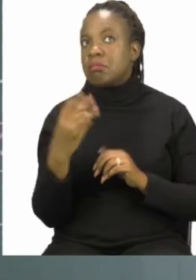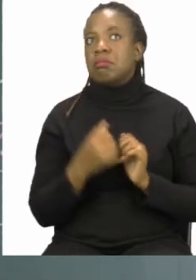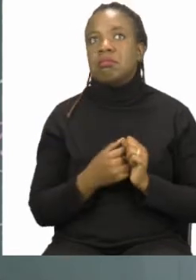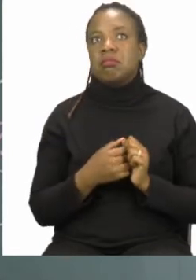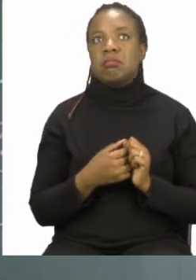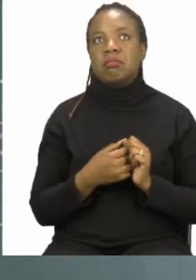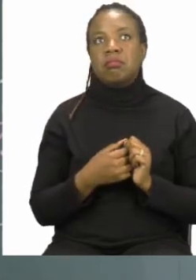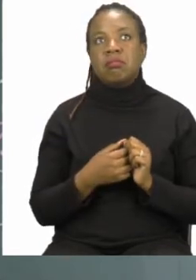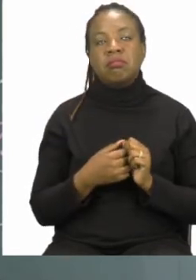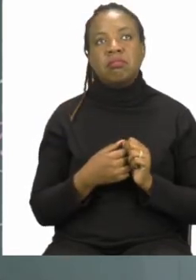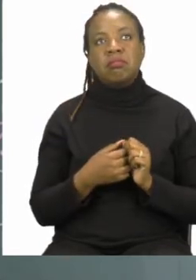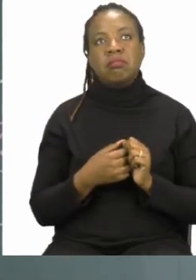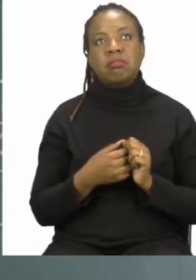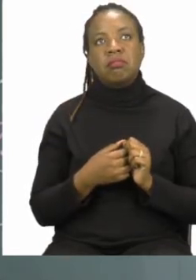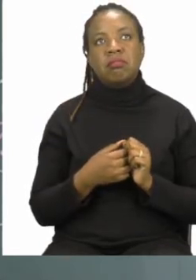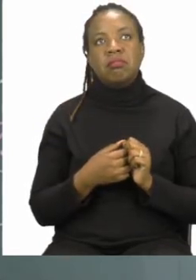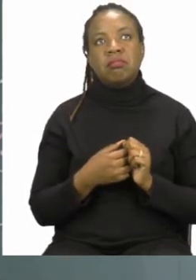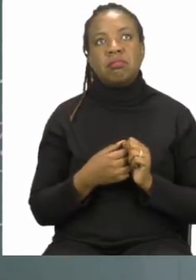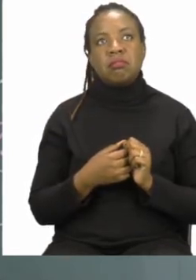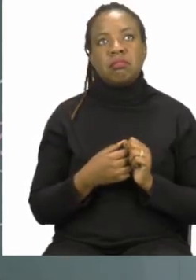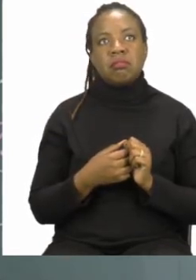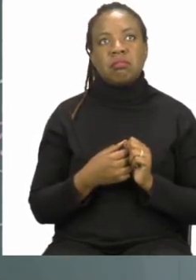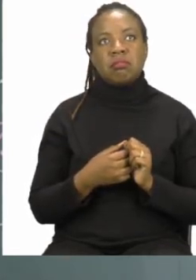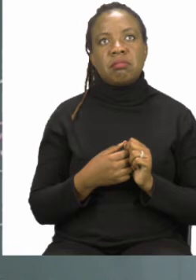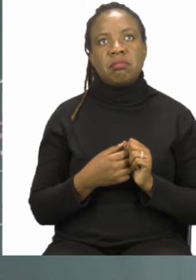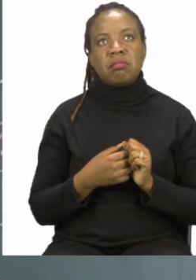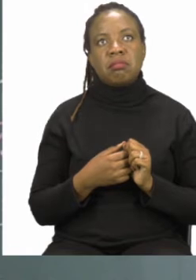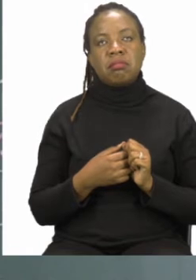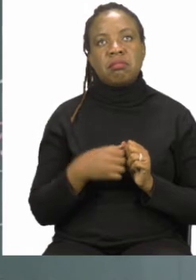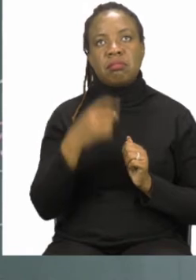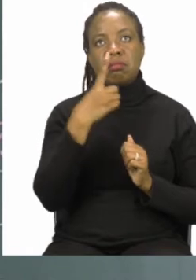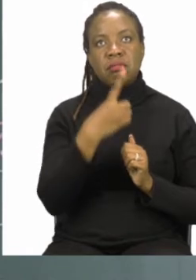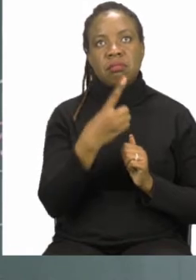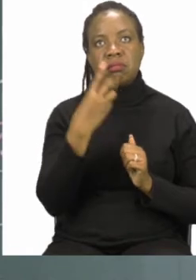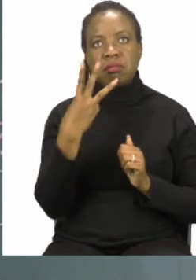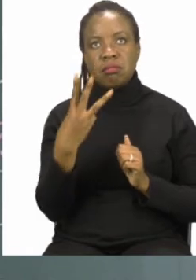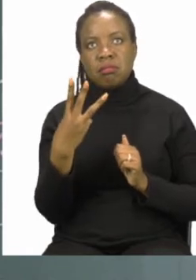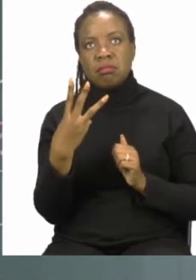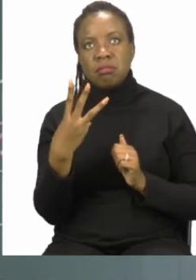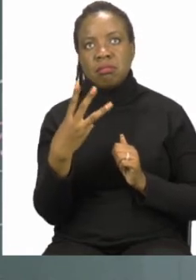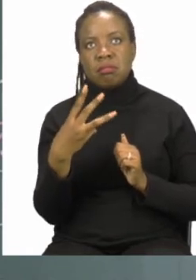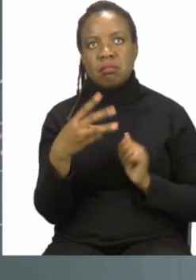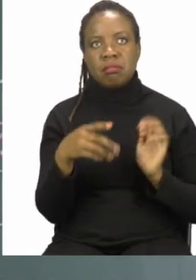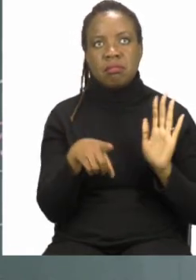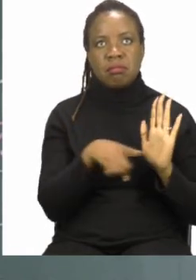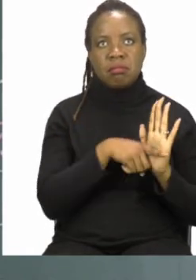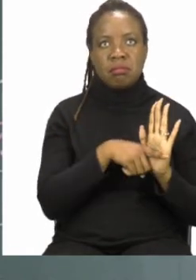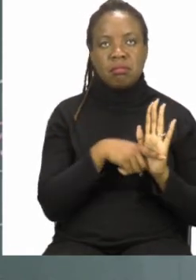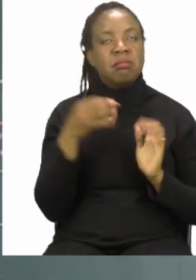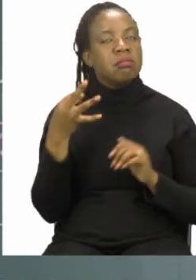13. Now we can subtract. We say 13 take